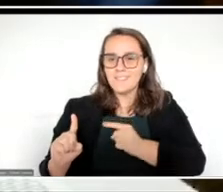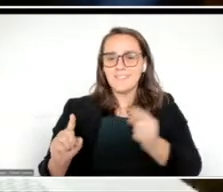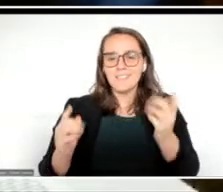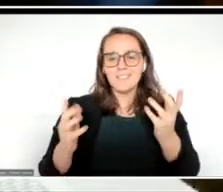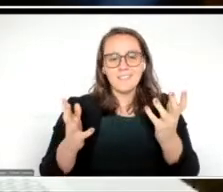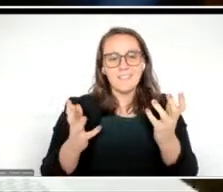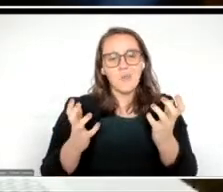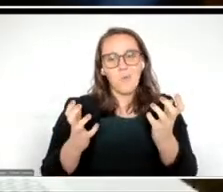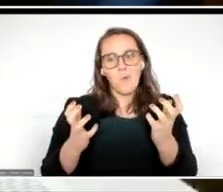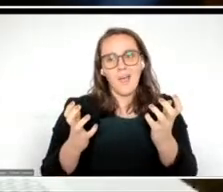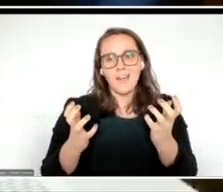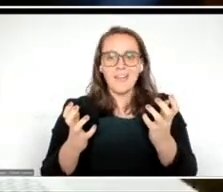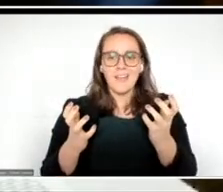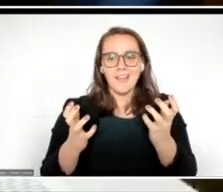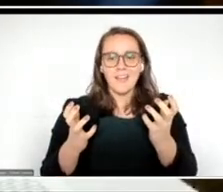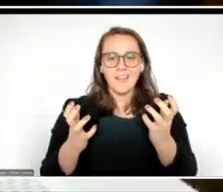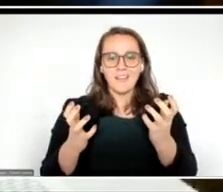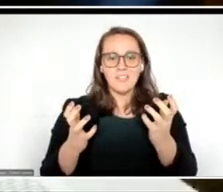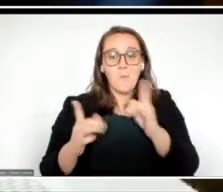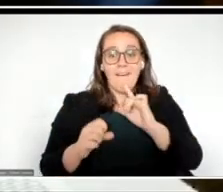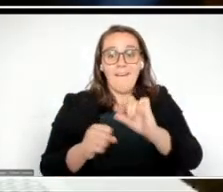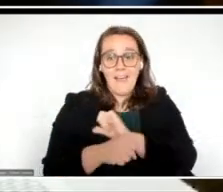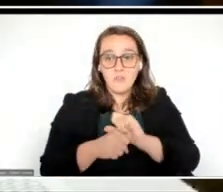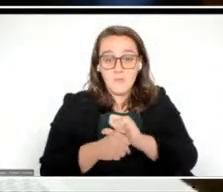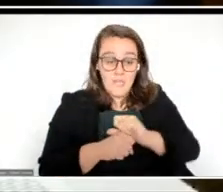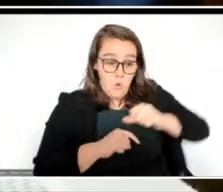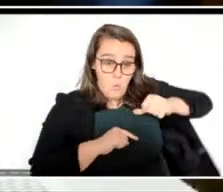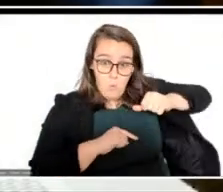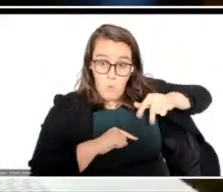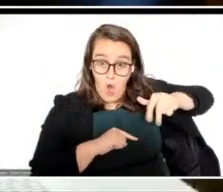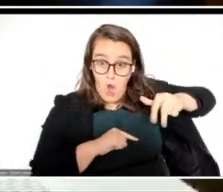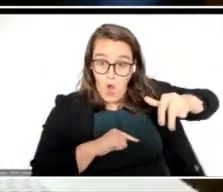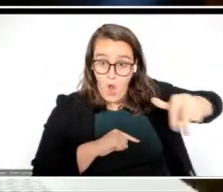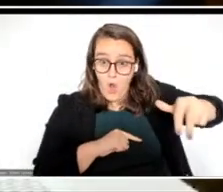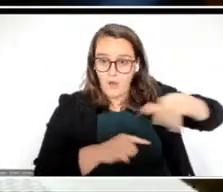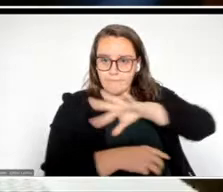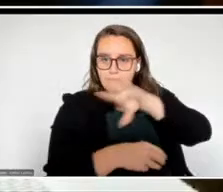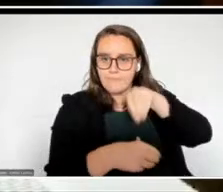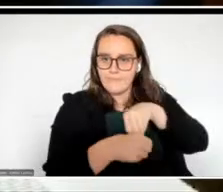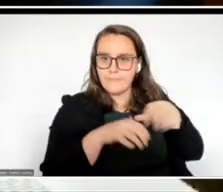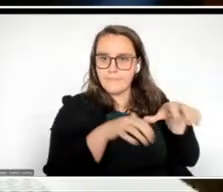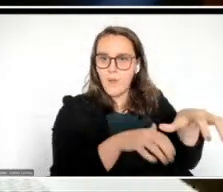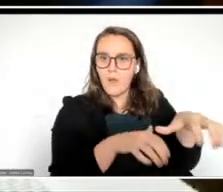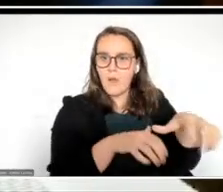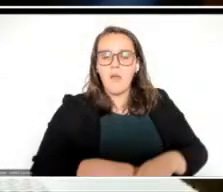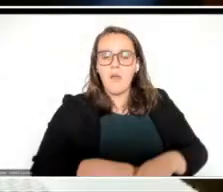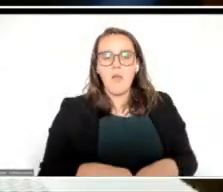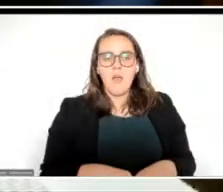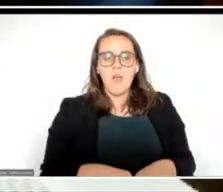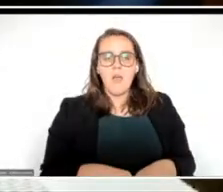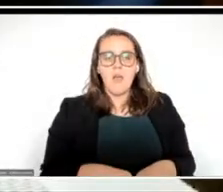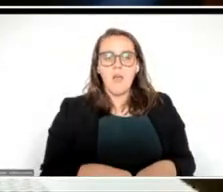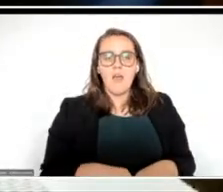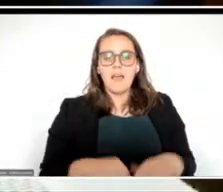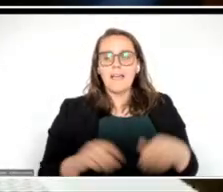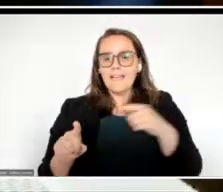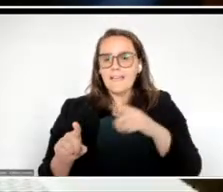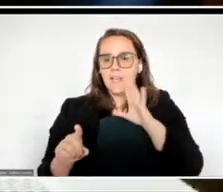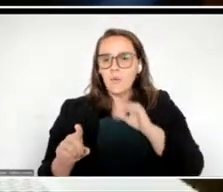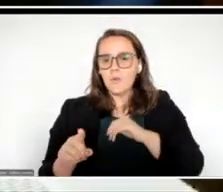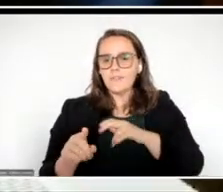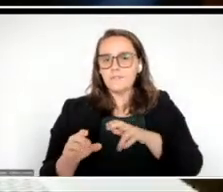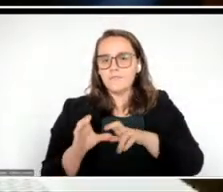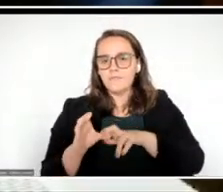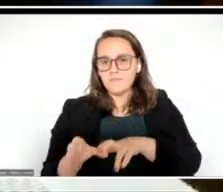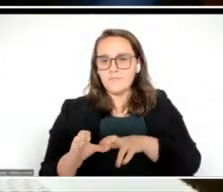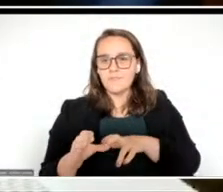saying that he wanted to physically walk and be a part of the march, and then saying that he would ride the beast if he needed